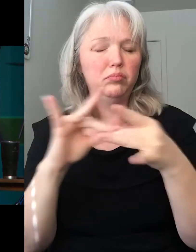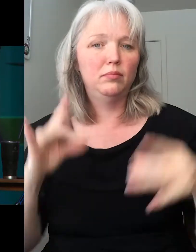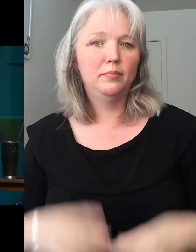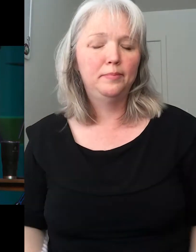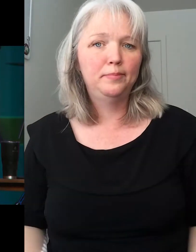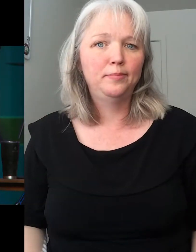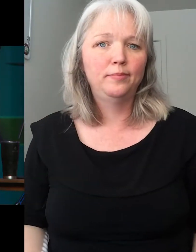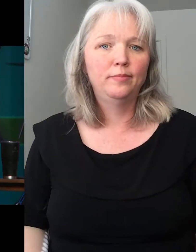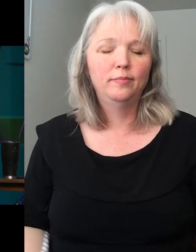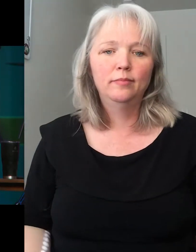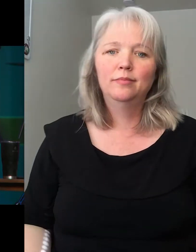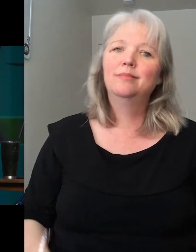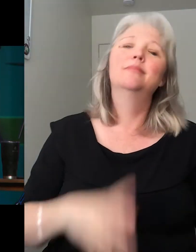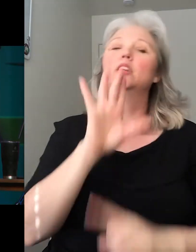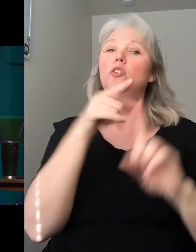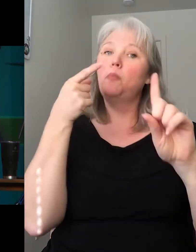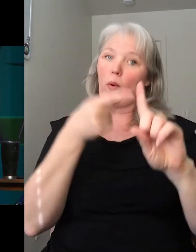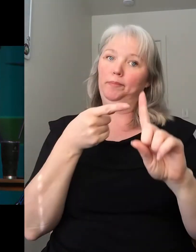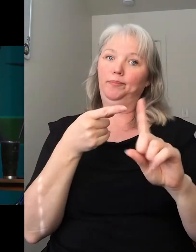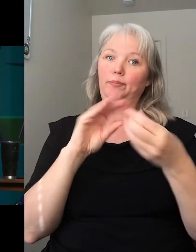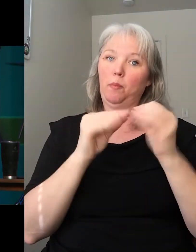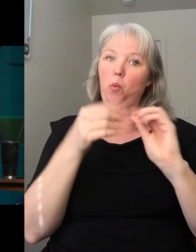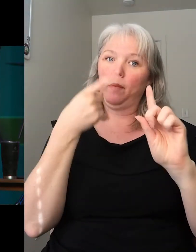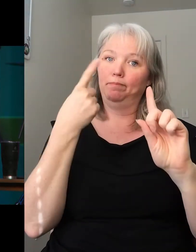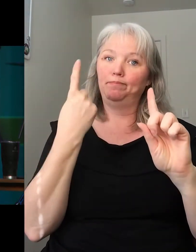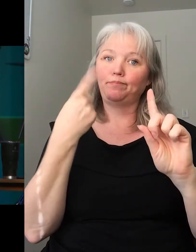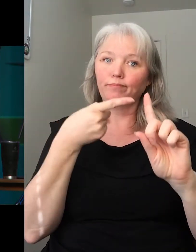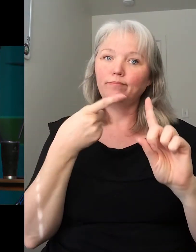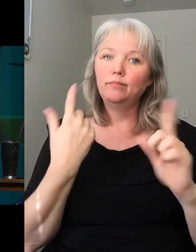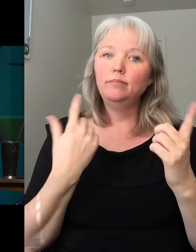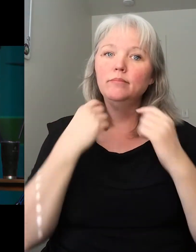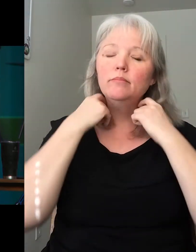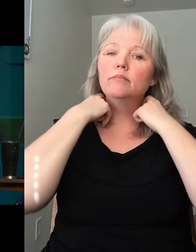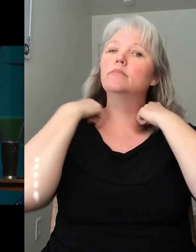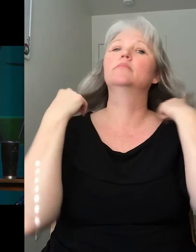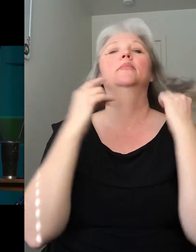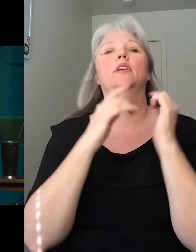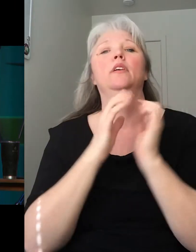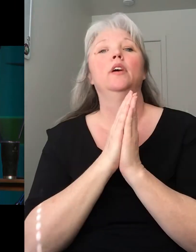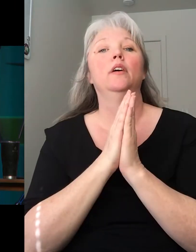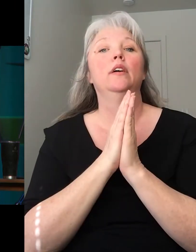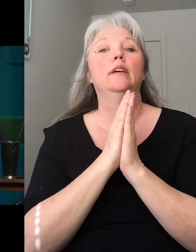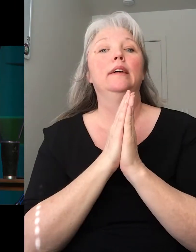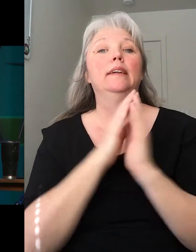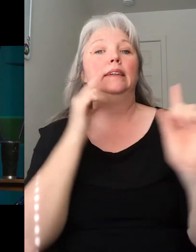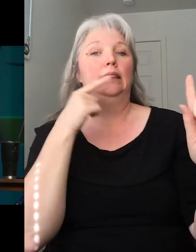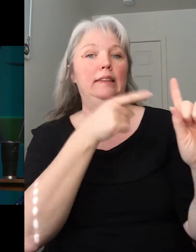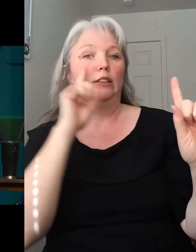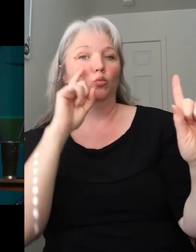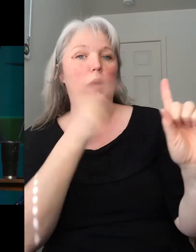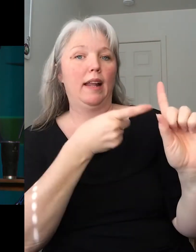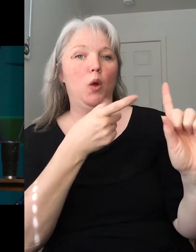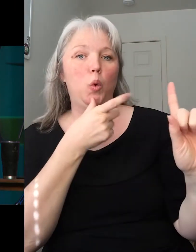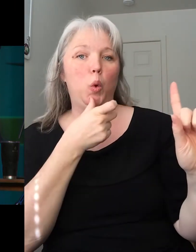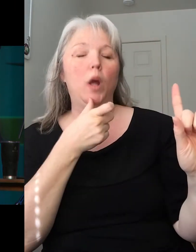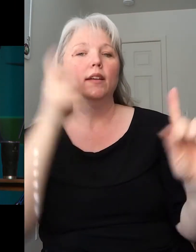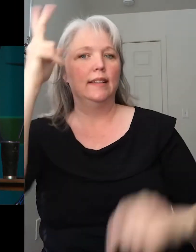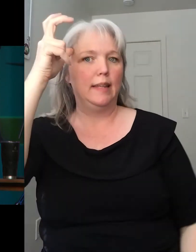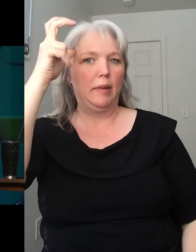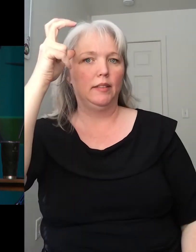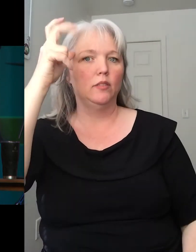say. And here's a point. Number one, he's recognized by the